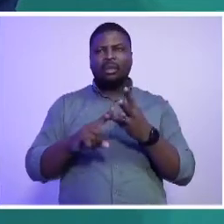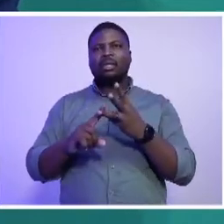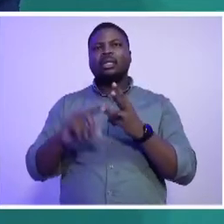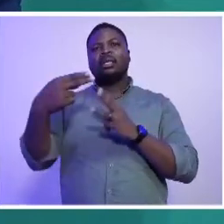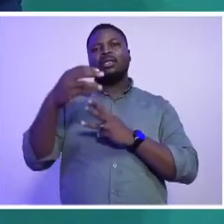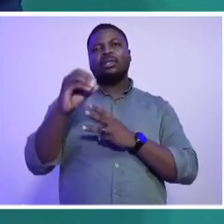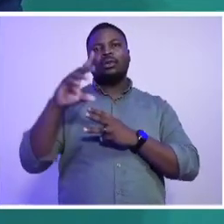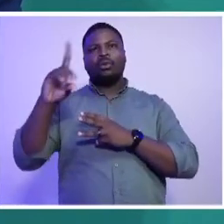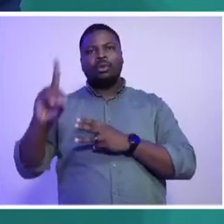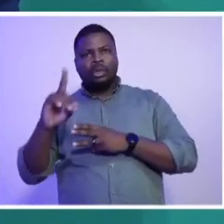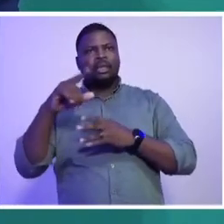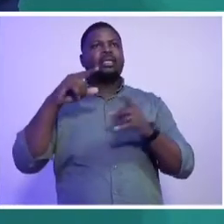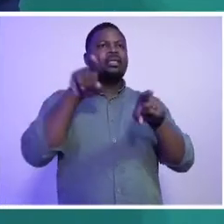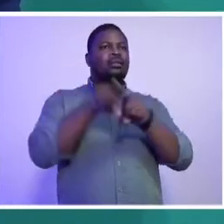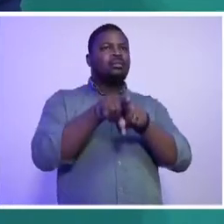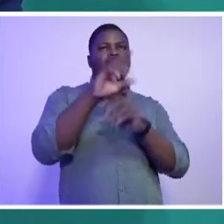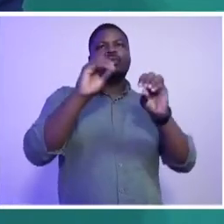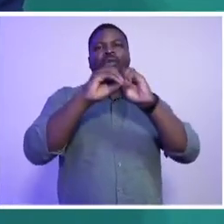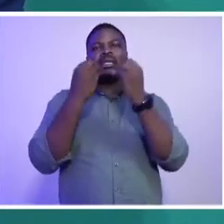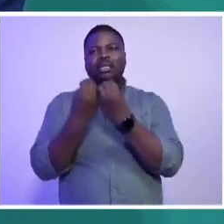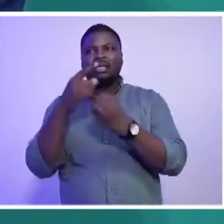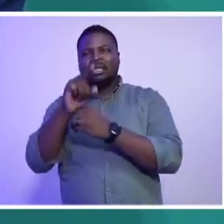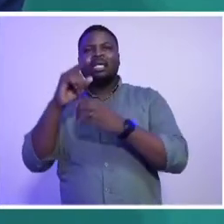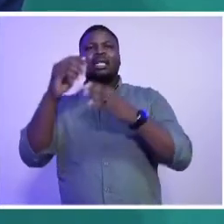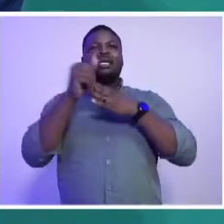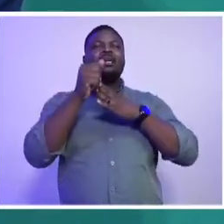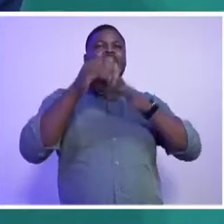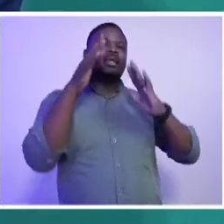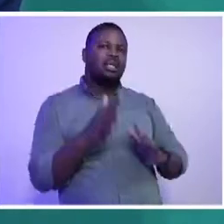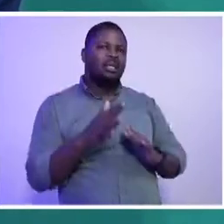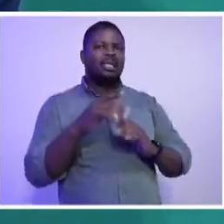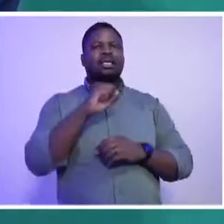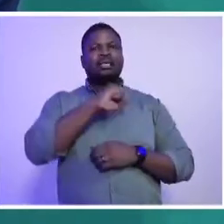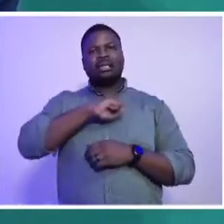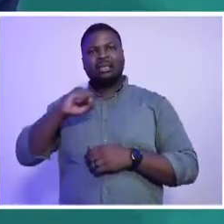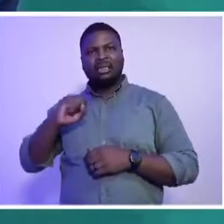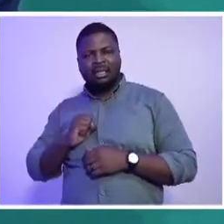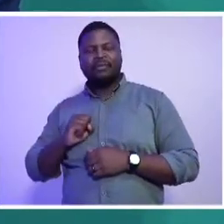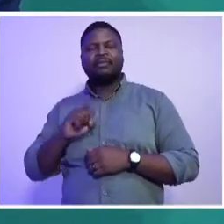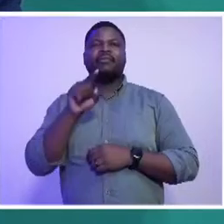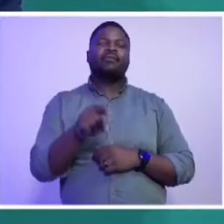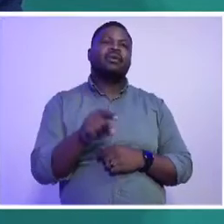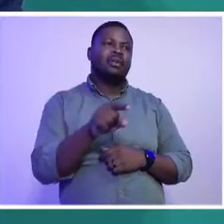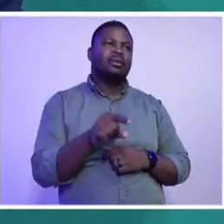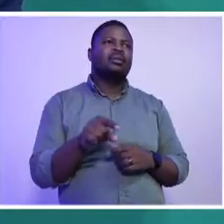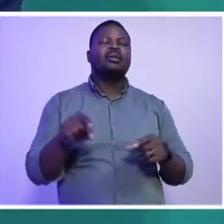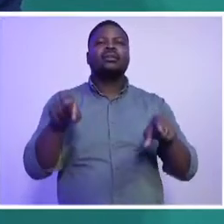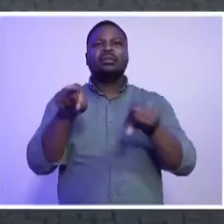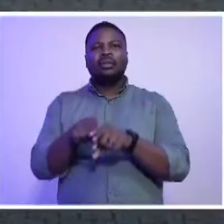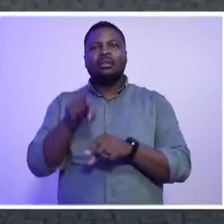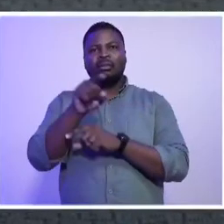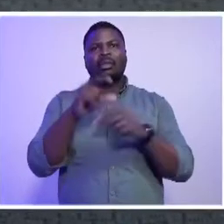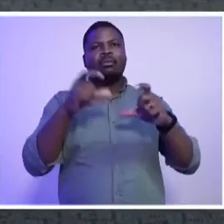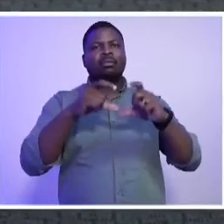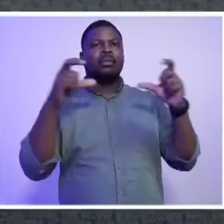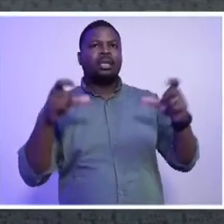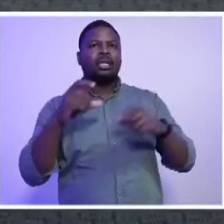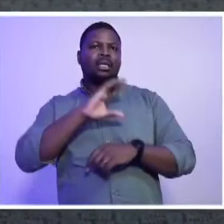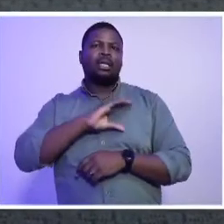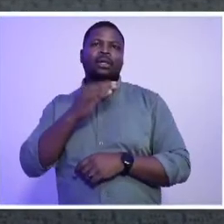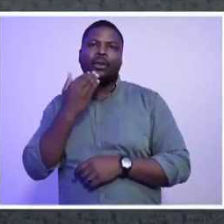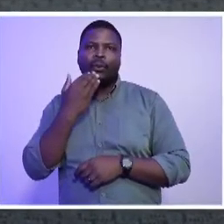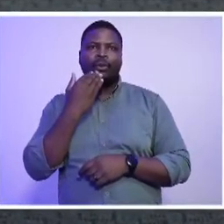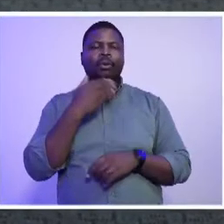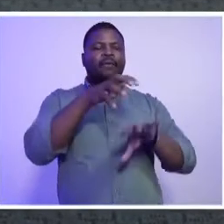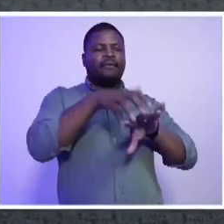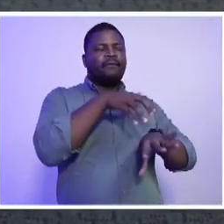industry, ARC colleagues, DALRRD staff, and of course, our biggest client, the farmers.